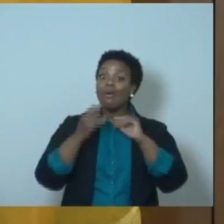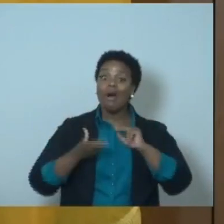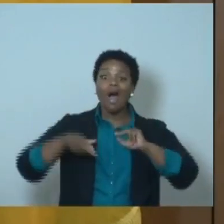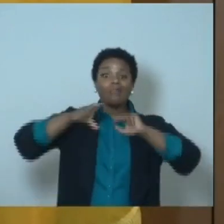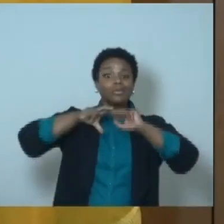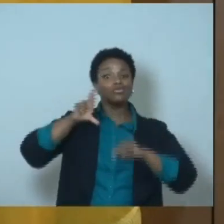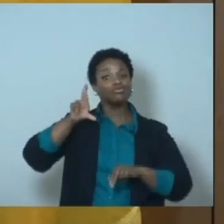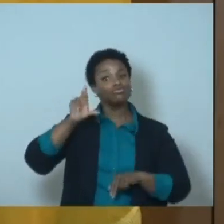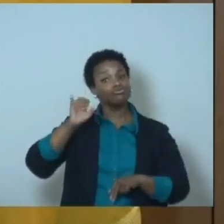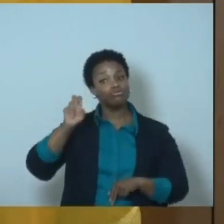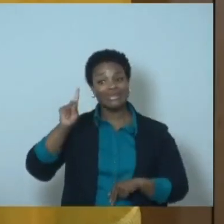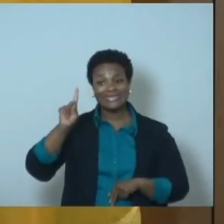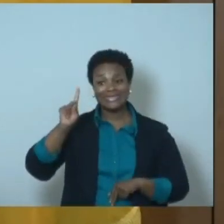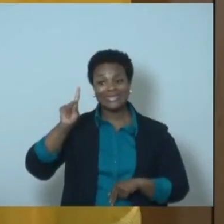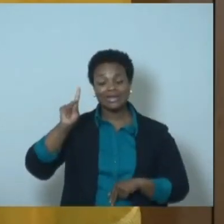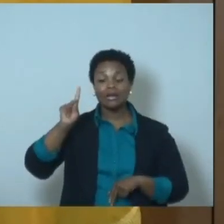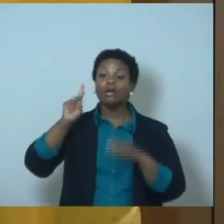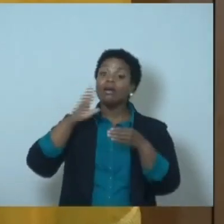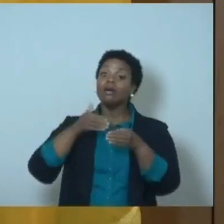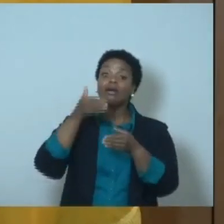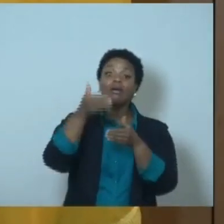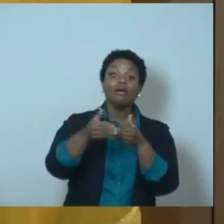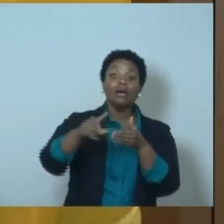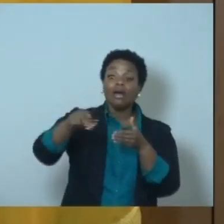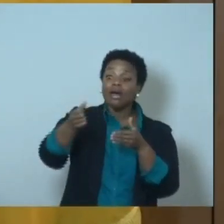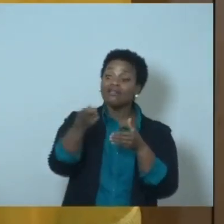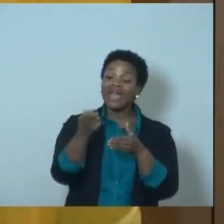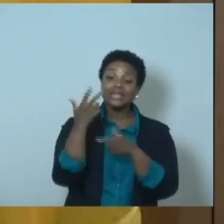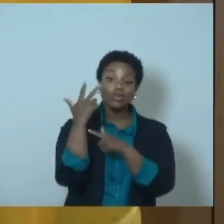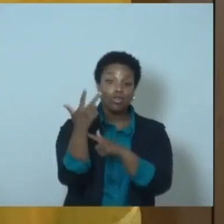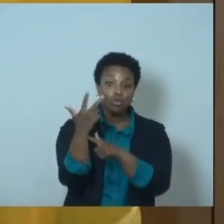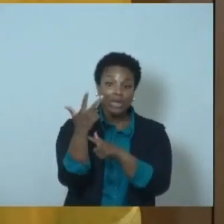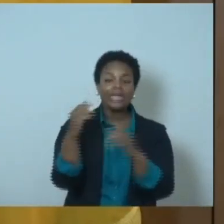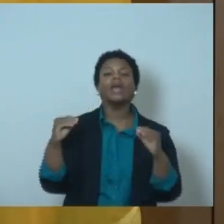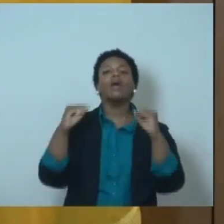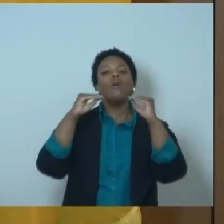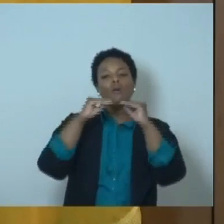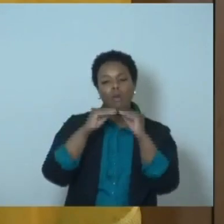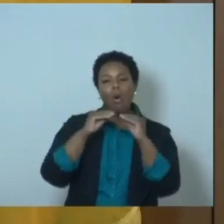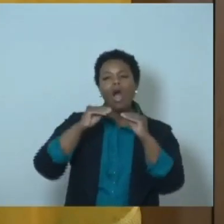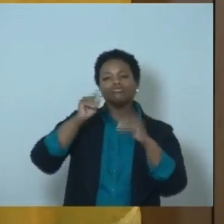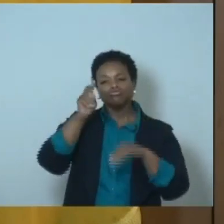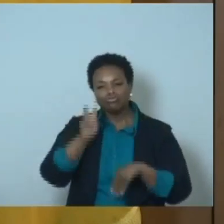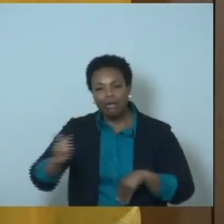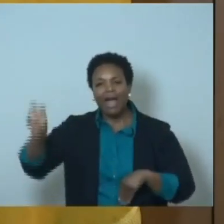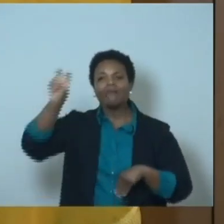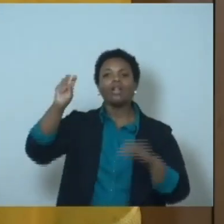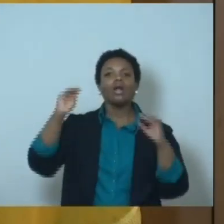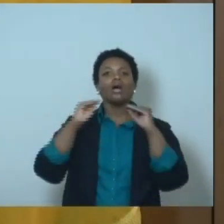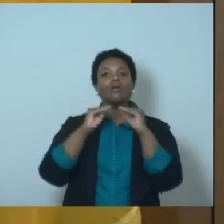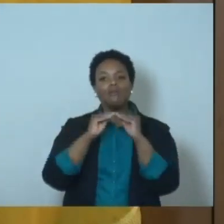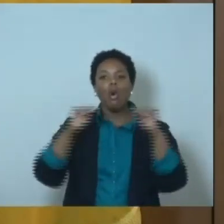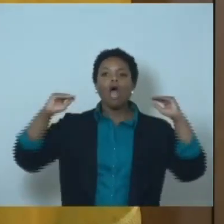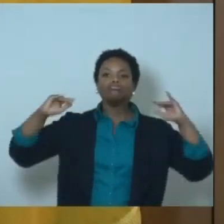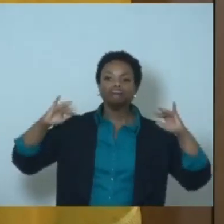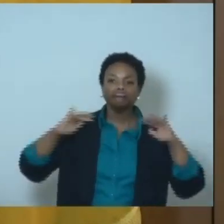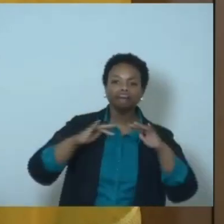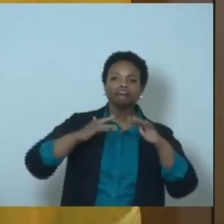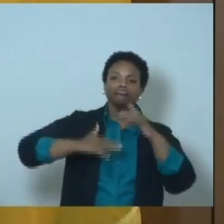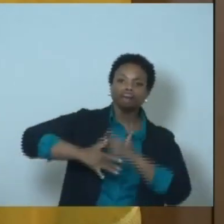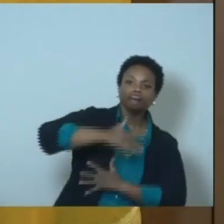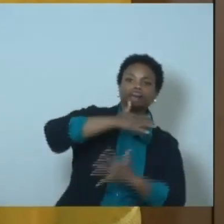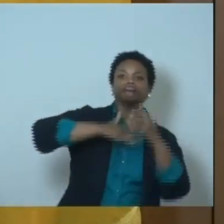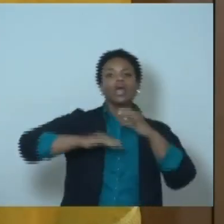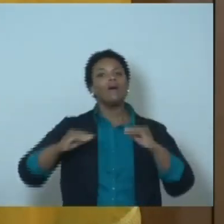about quarantining or isolation for travel or tourism or large gatherings. And that's not likely to